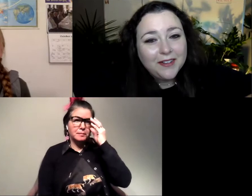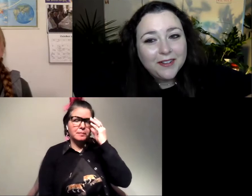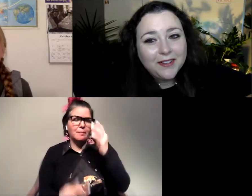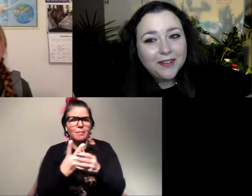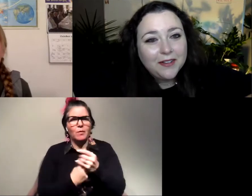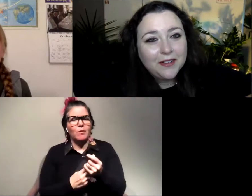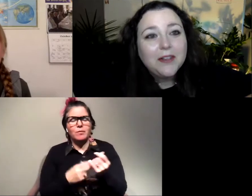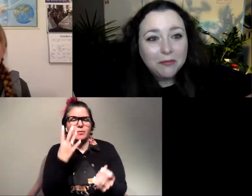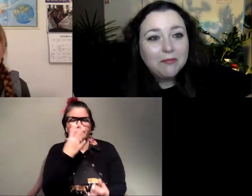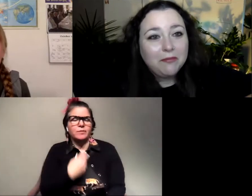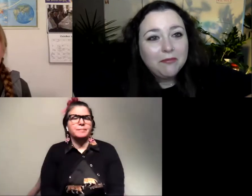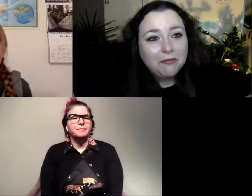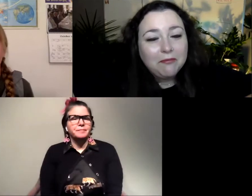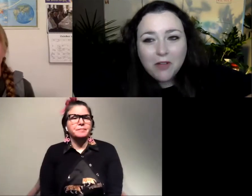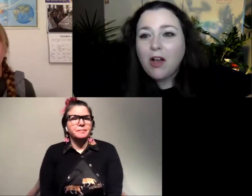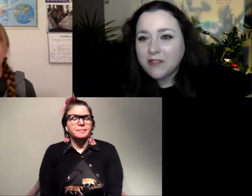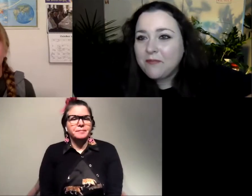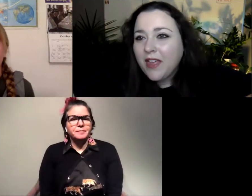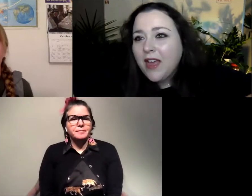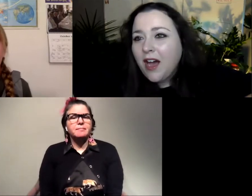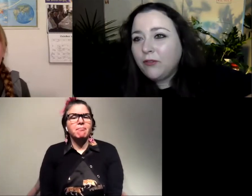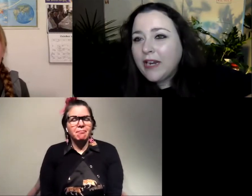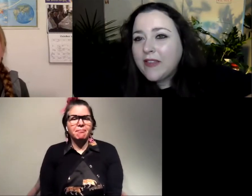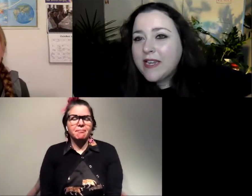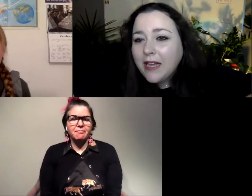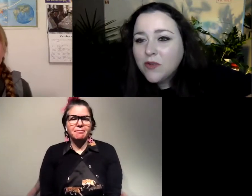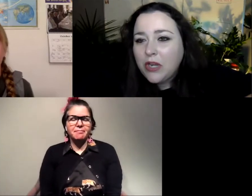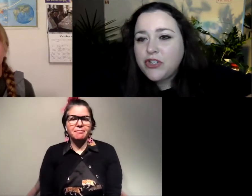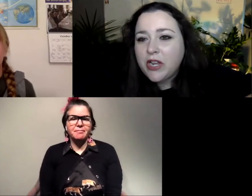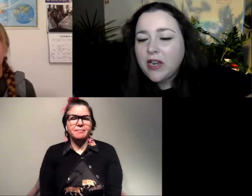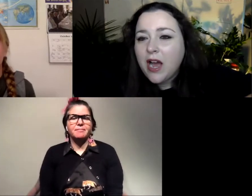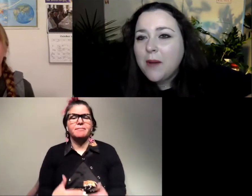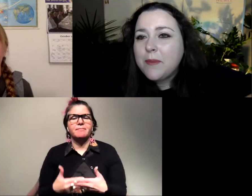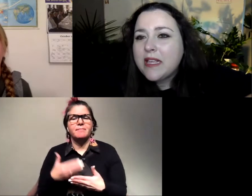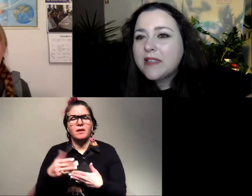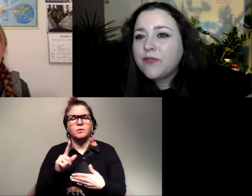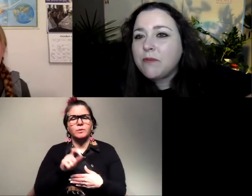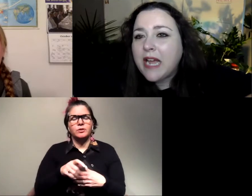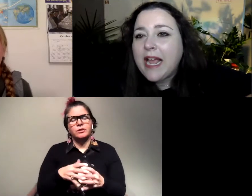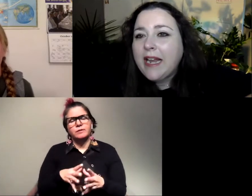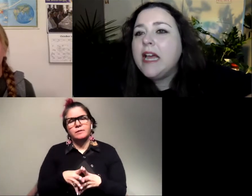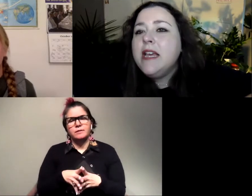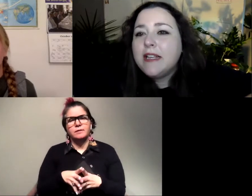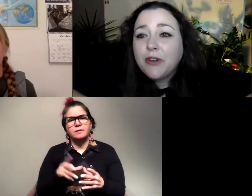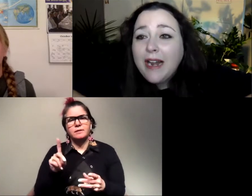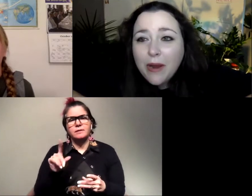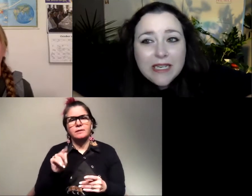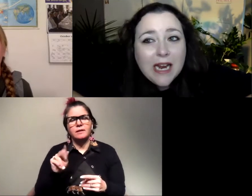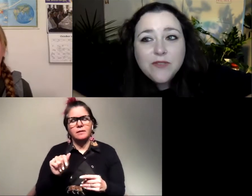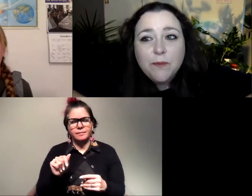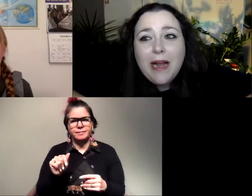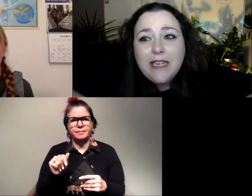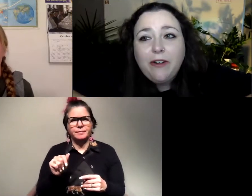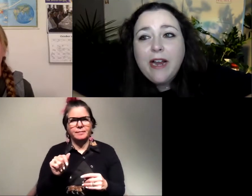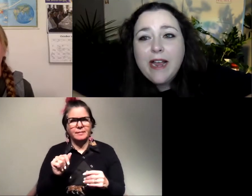them are really, really beautiful in a lot of places. Awesome. All right, the next question is from Diana. Is there any way to